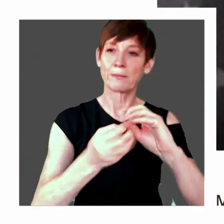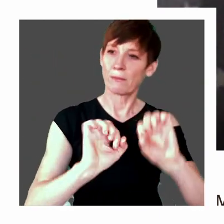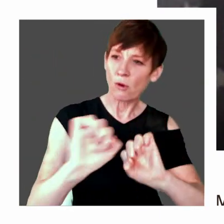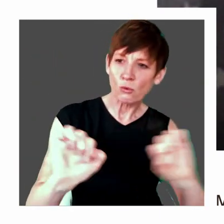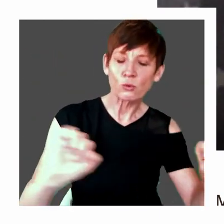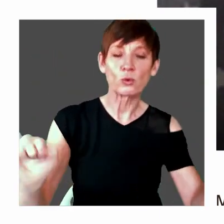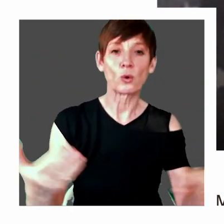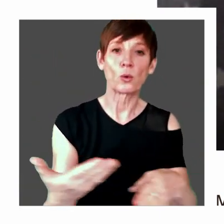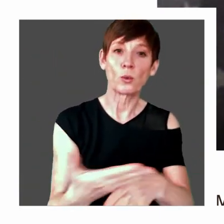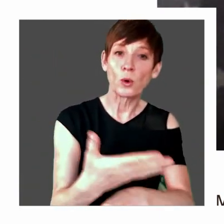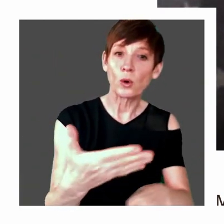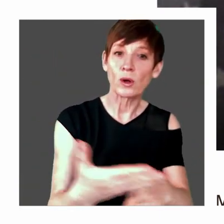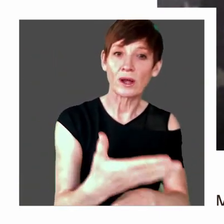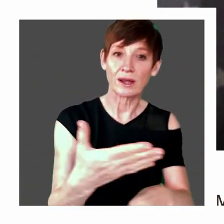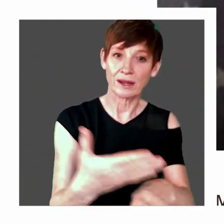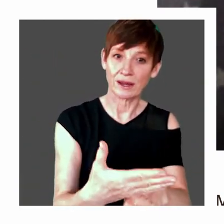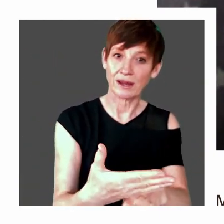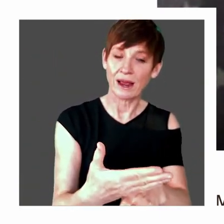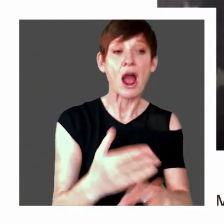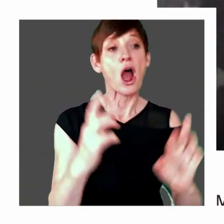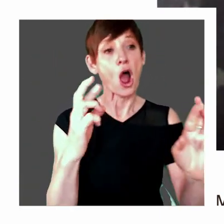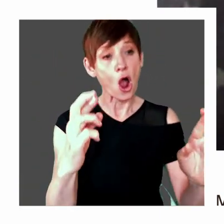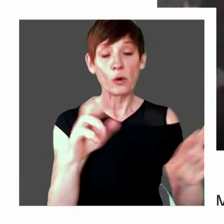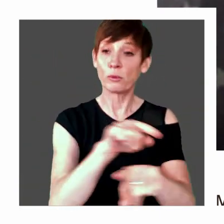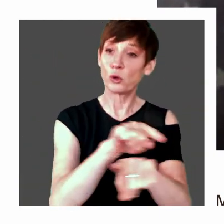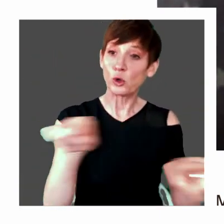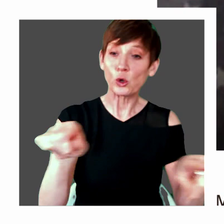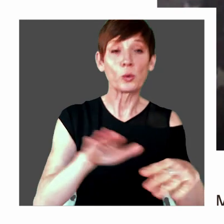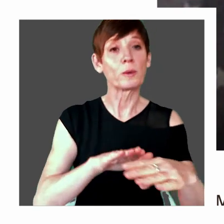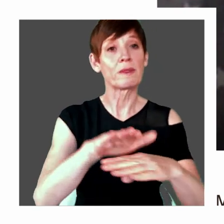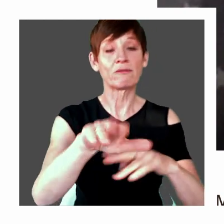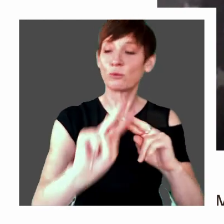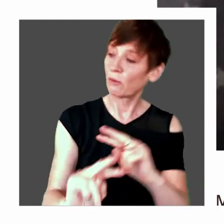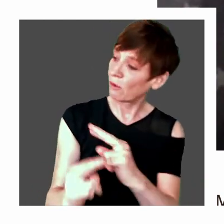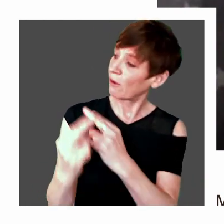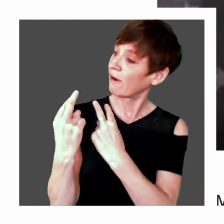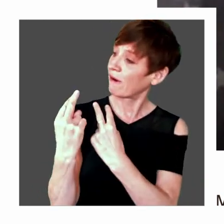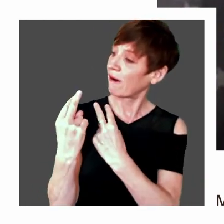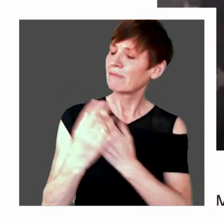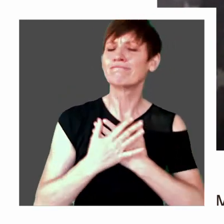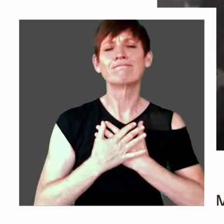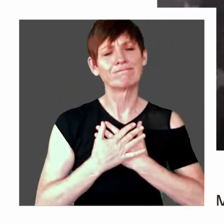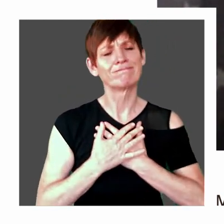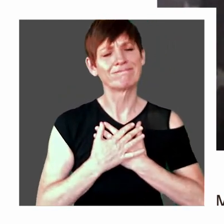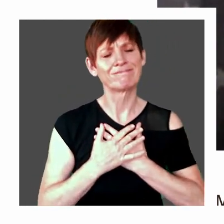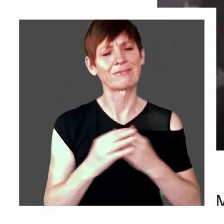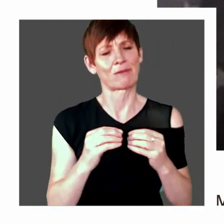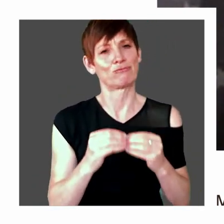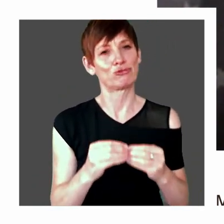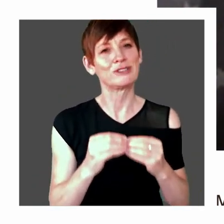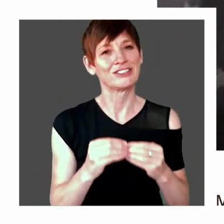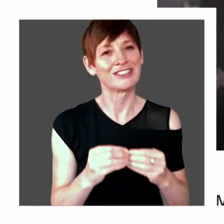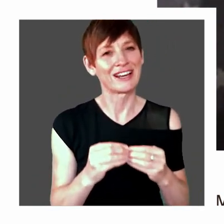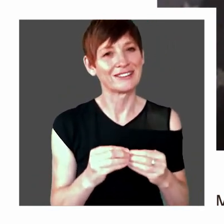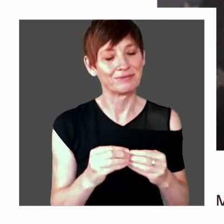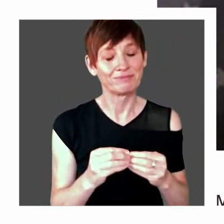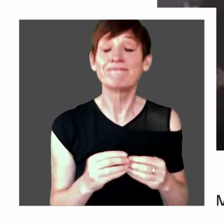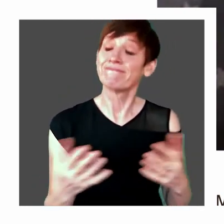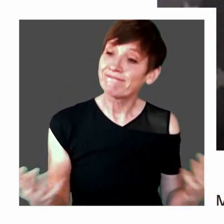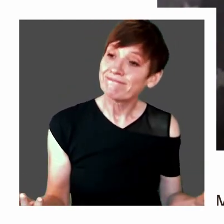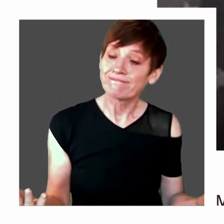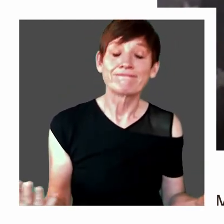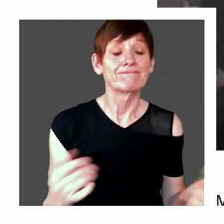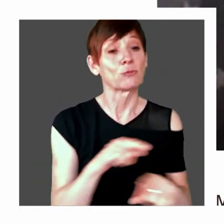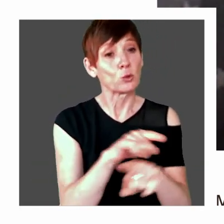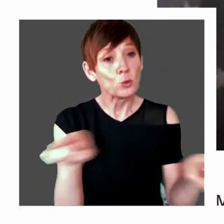is a point in your development that I hope you too will look fondly back upon. You face many challenges and you've met